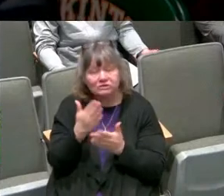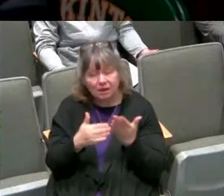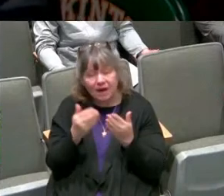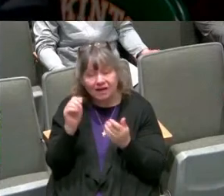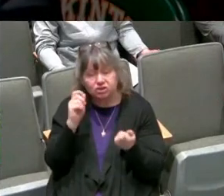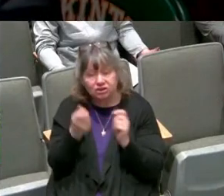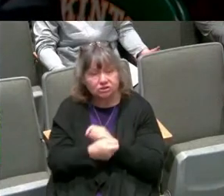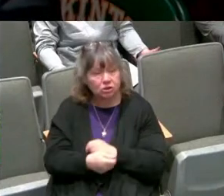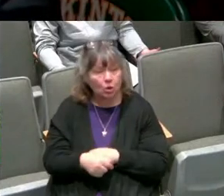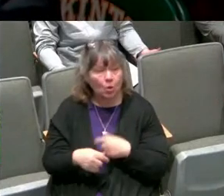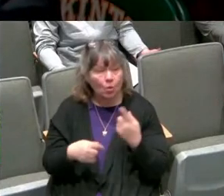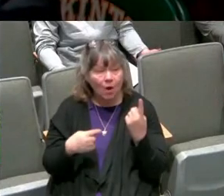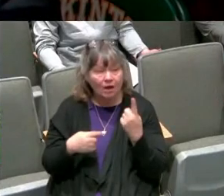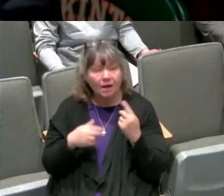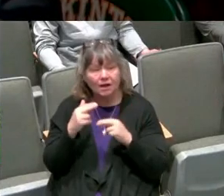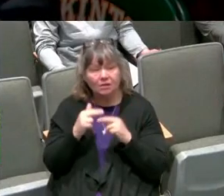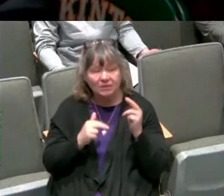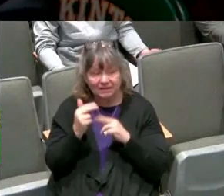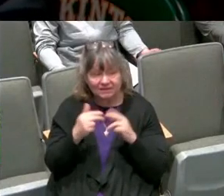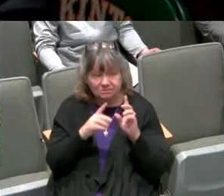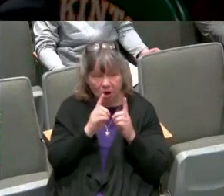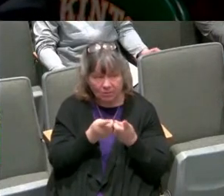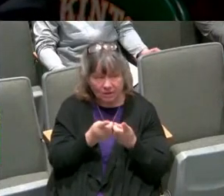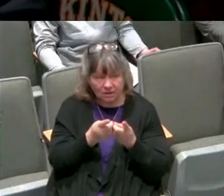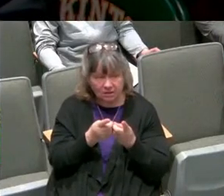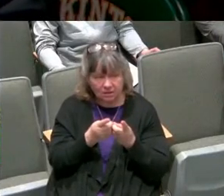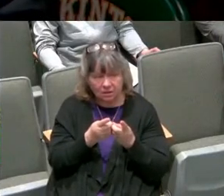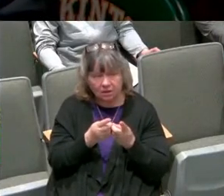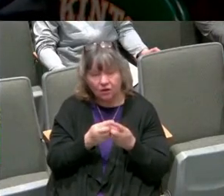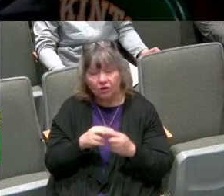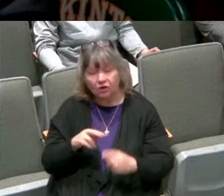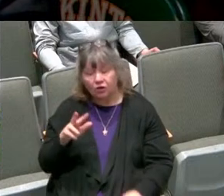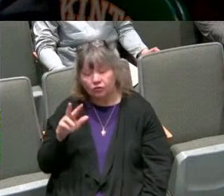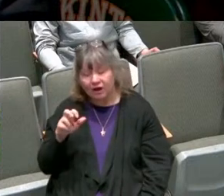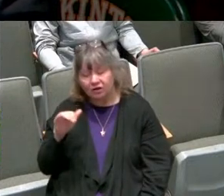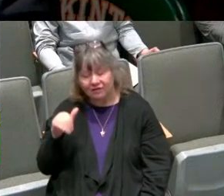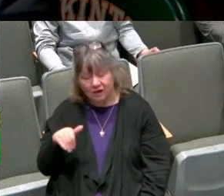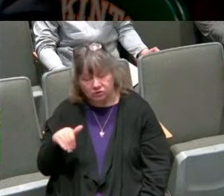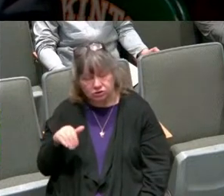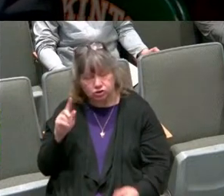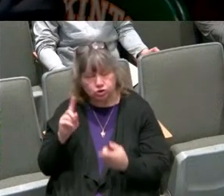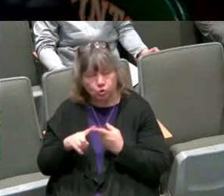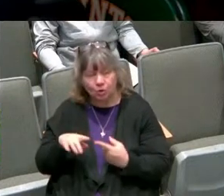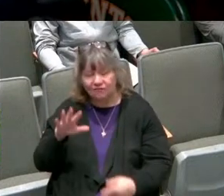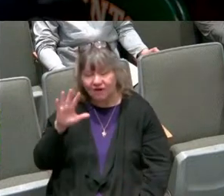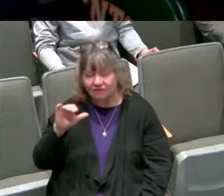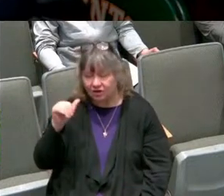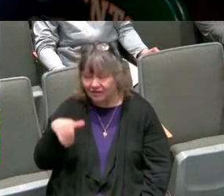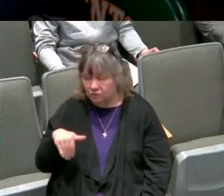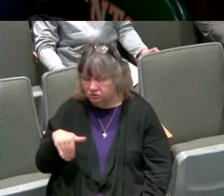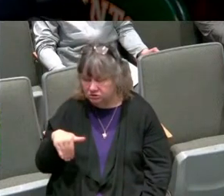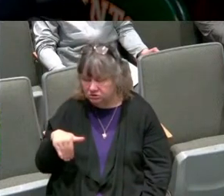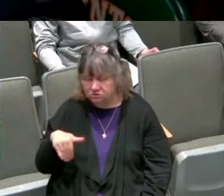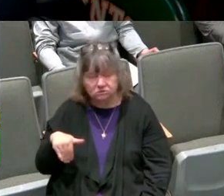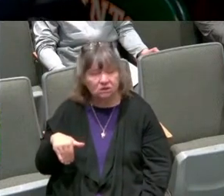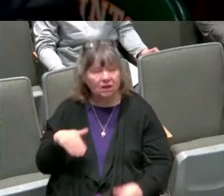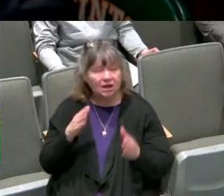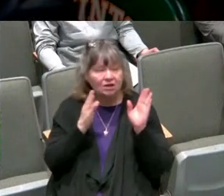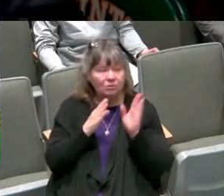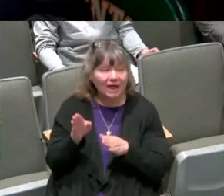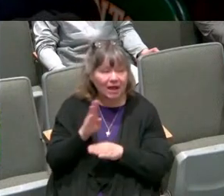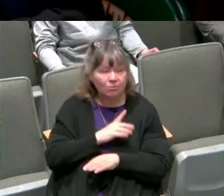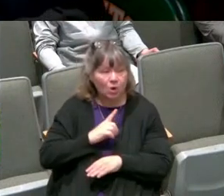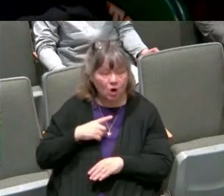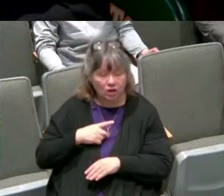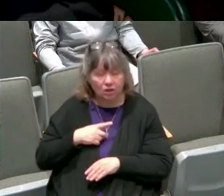one being the first item in the building department has gone from three hundred thousand dollars to five hundred thousand dollars the planning board